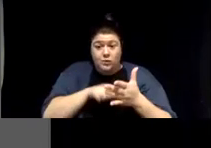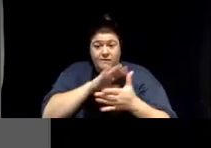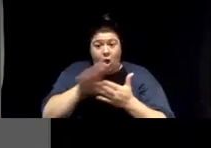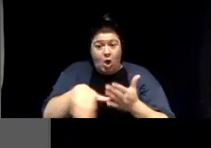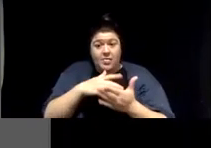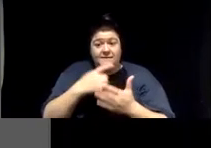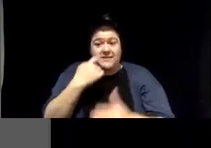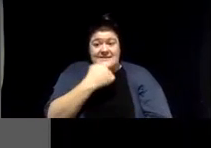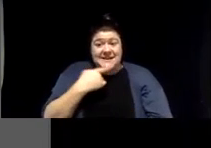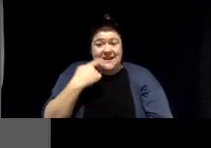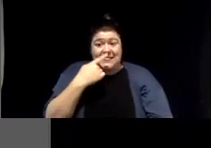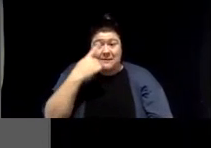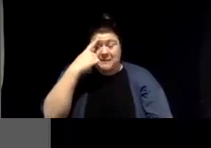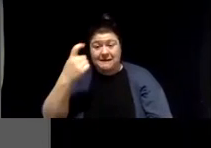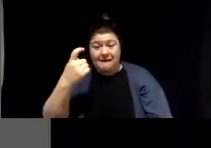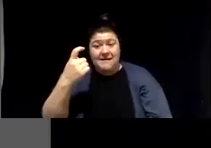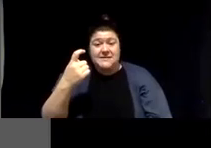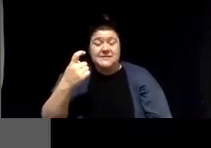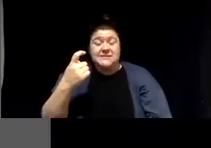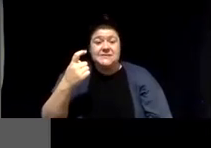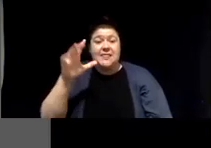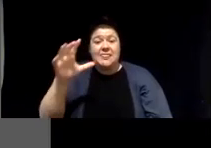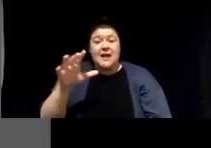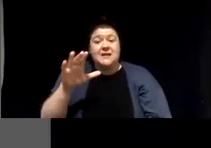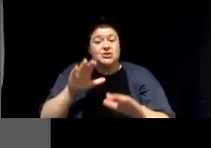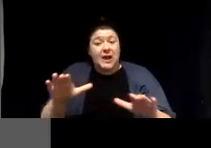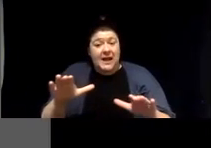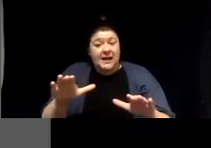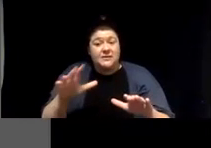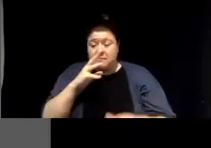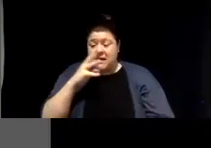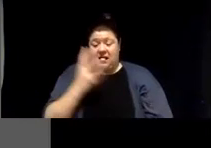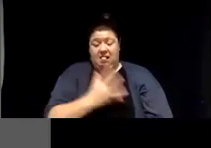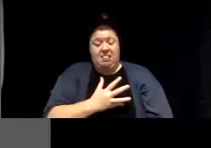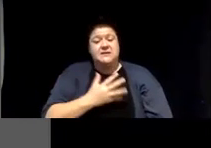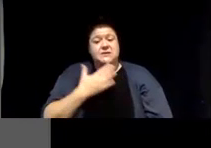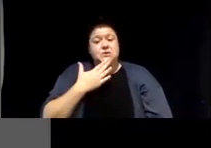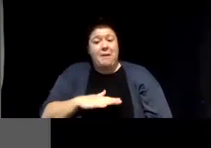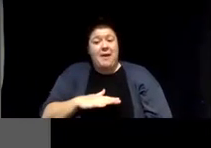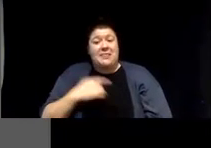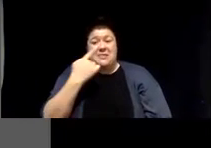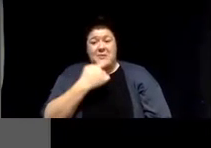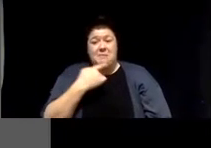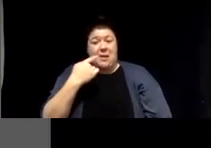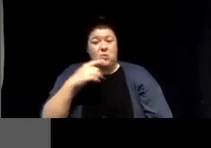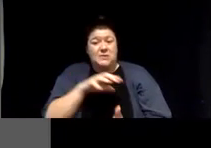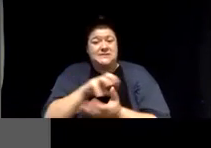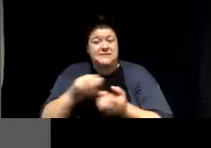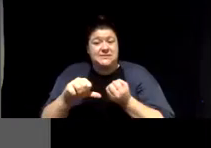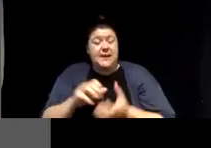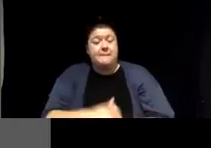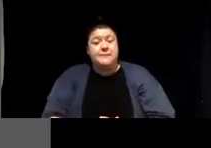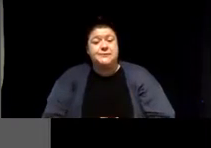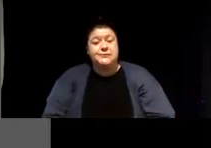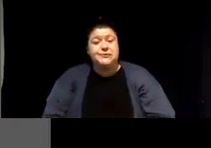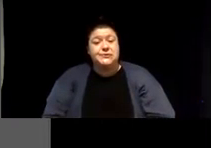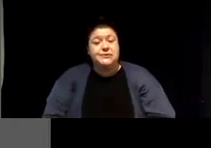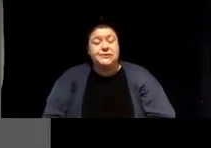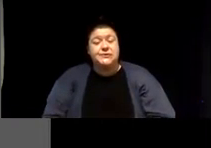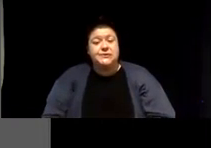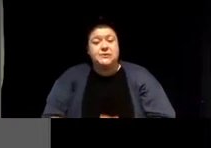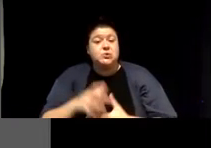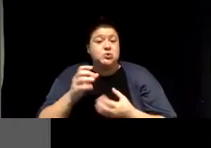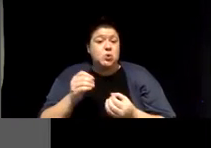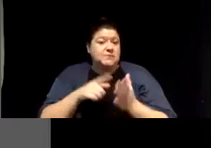because they had been neglected so badly that they were damaging the entire mouth. And so then sometimes